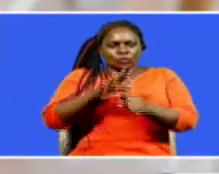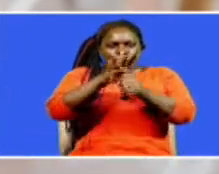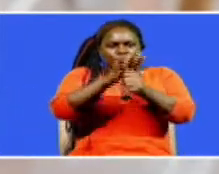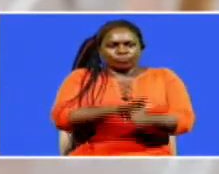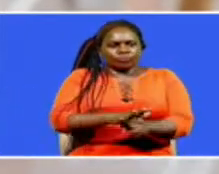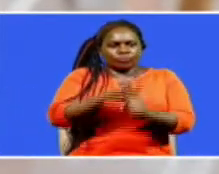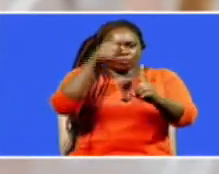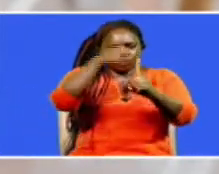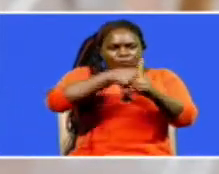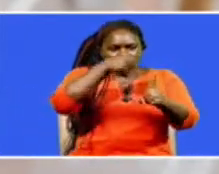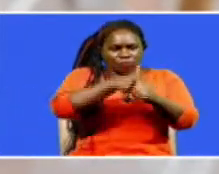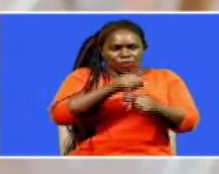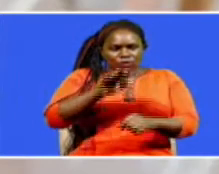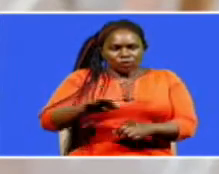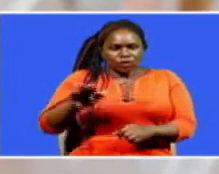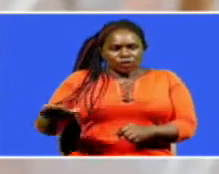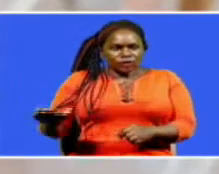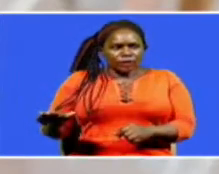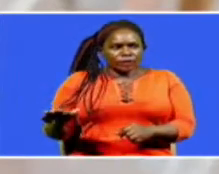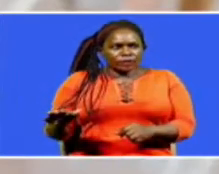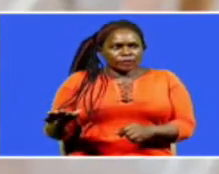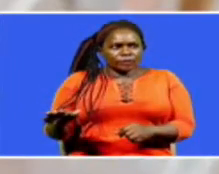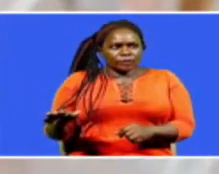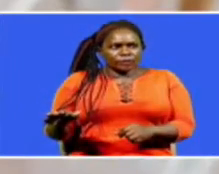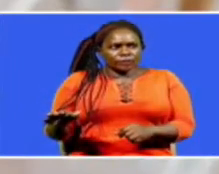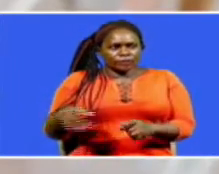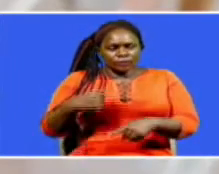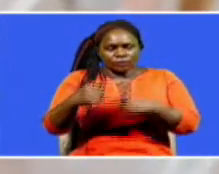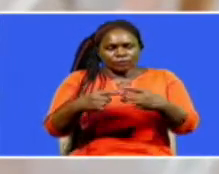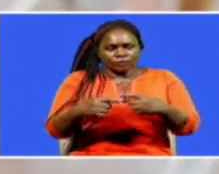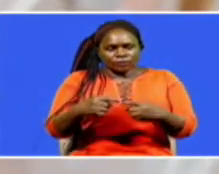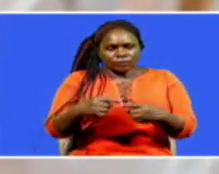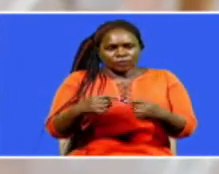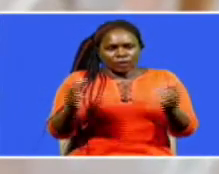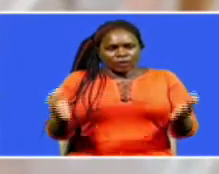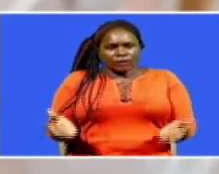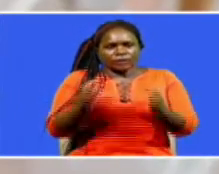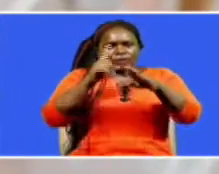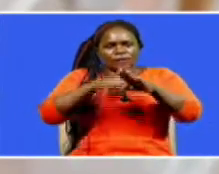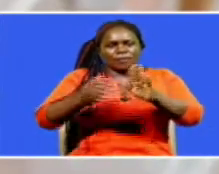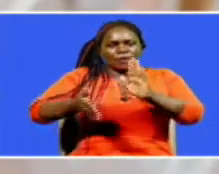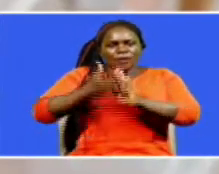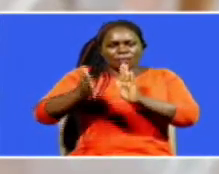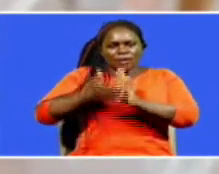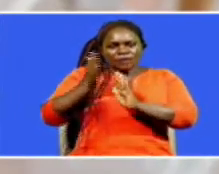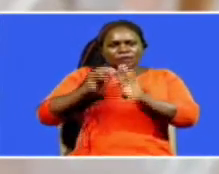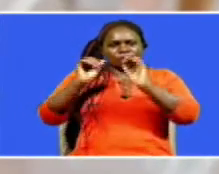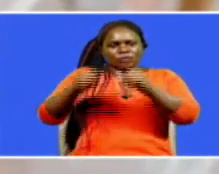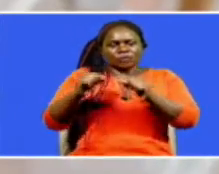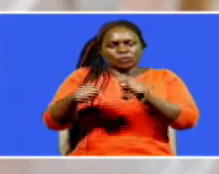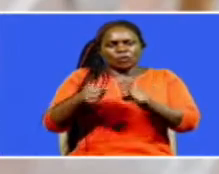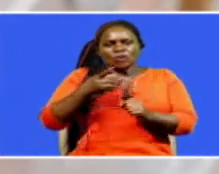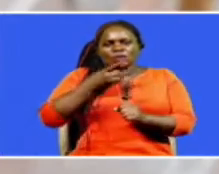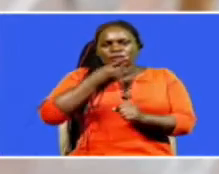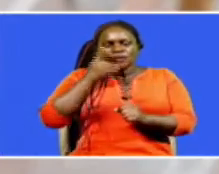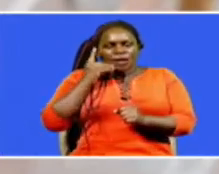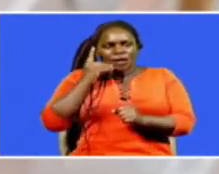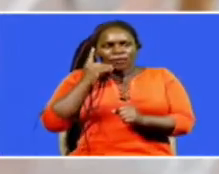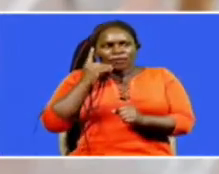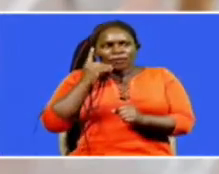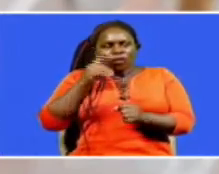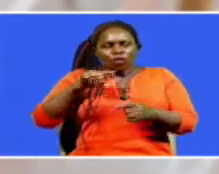violence. Children face many risks which are enhanced during emergencies. It can be during drought, it can be